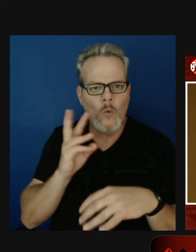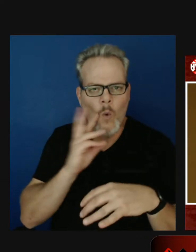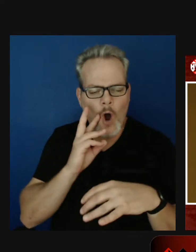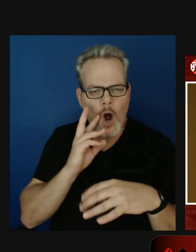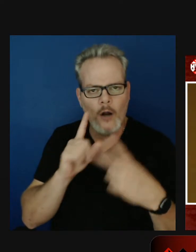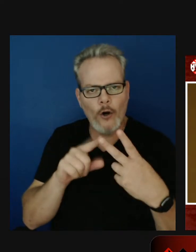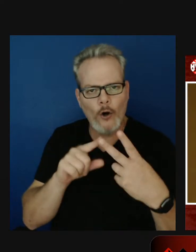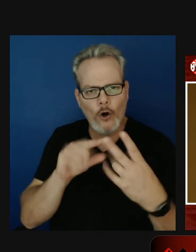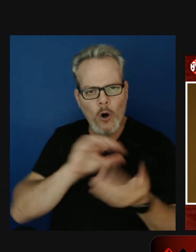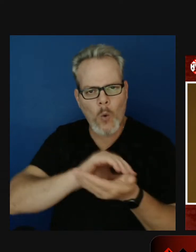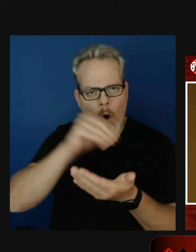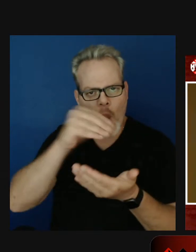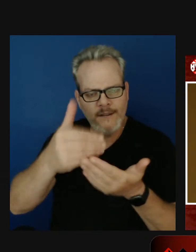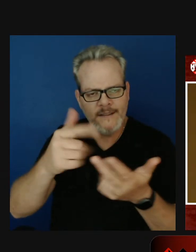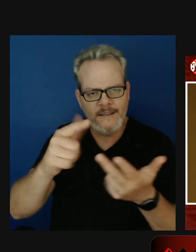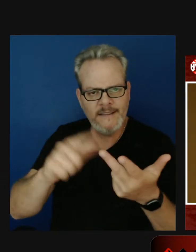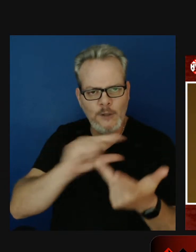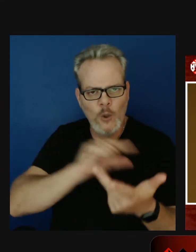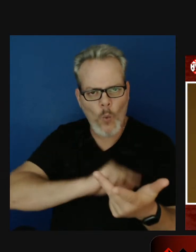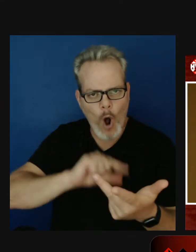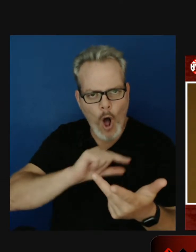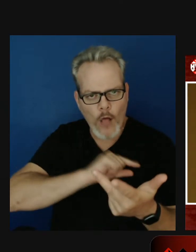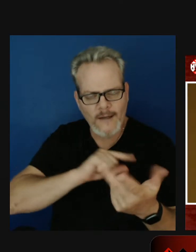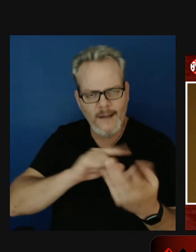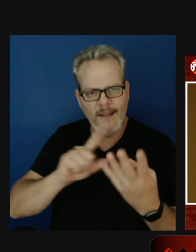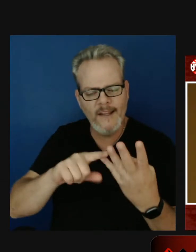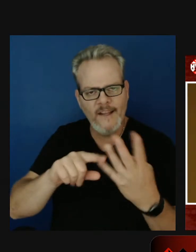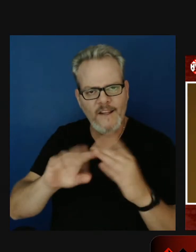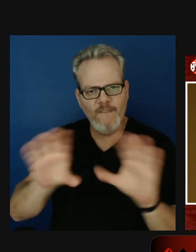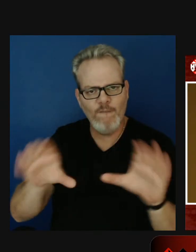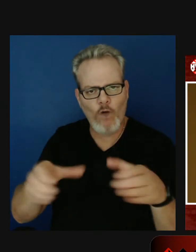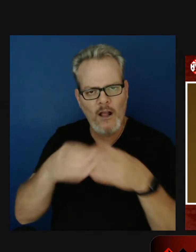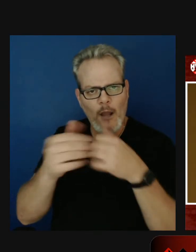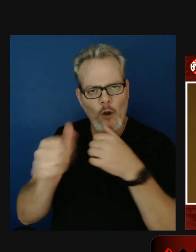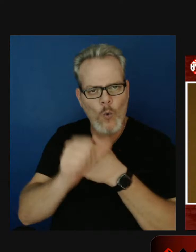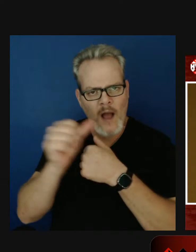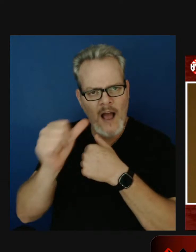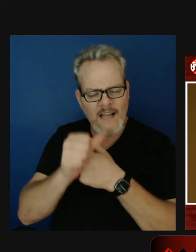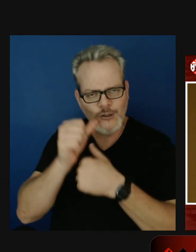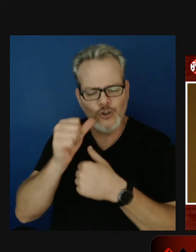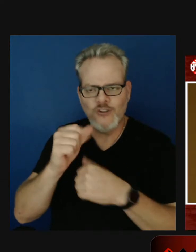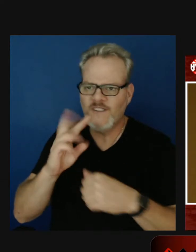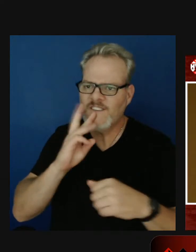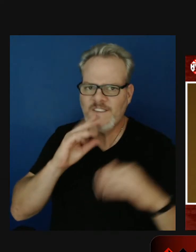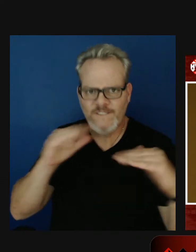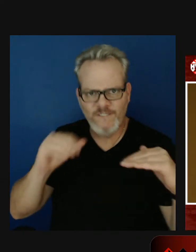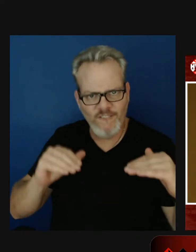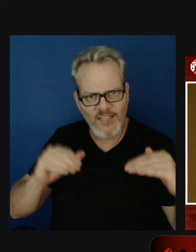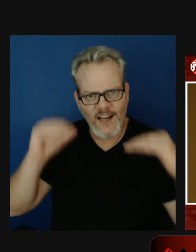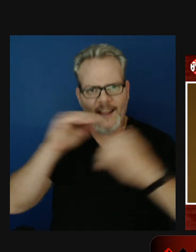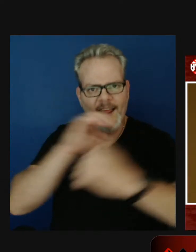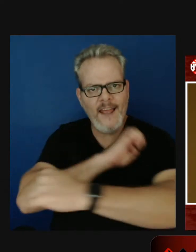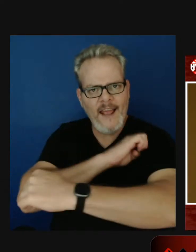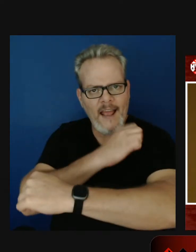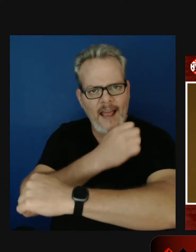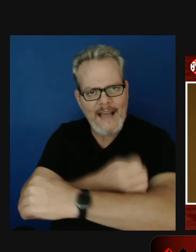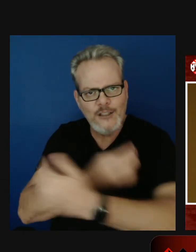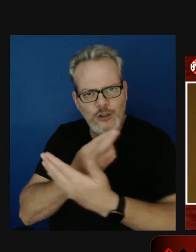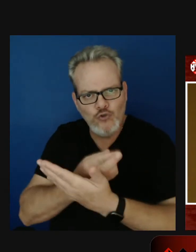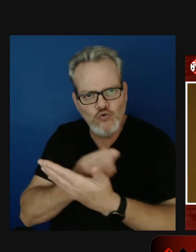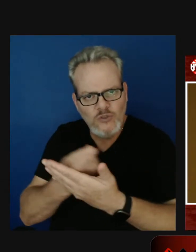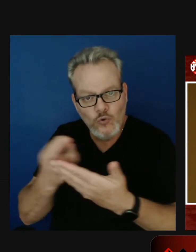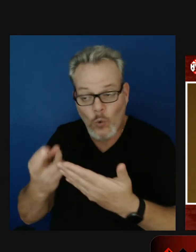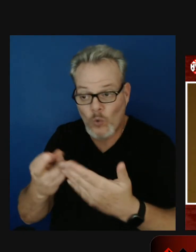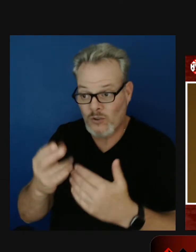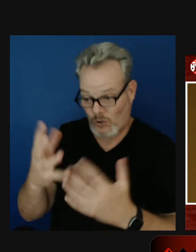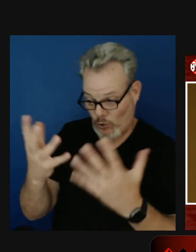earthquake, landslide, volcano hazards maps, flooding, minerals, energy resources. You want to build a city, you probably want to